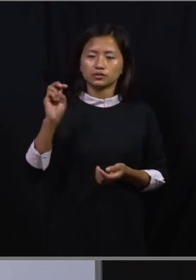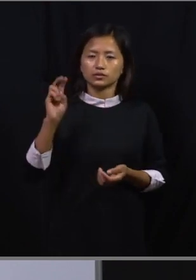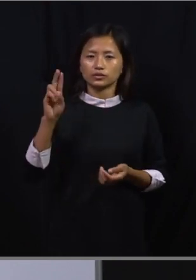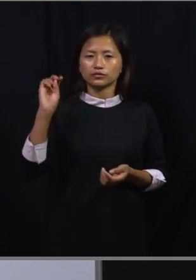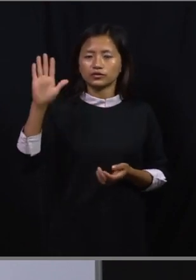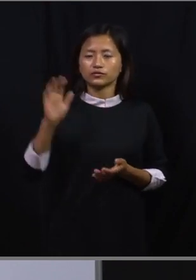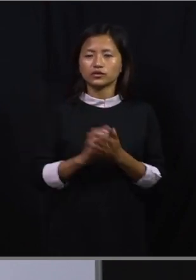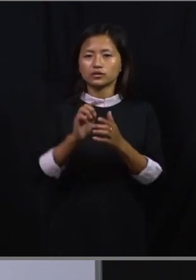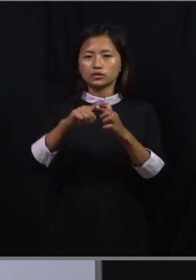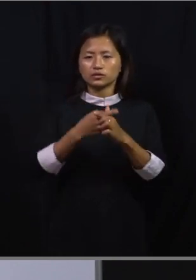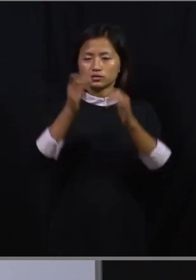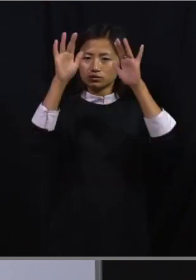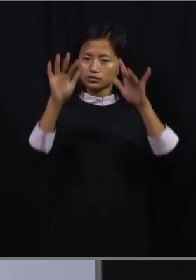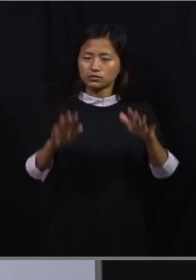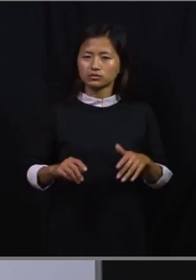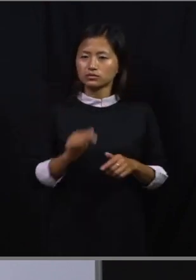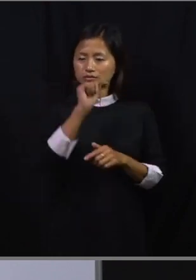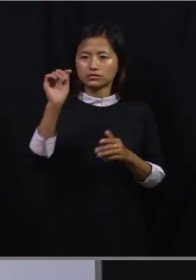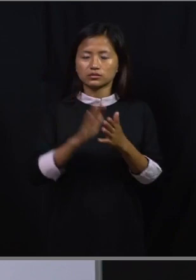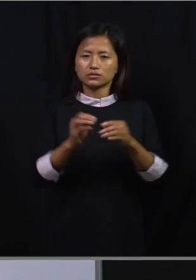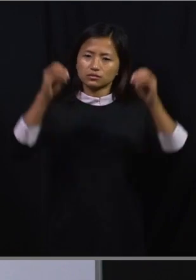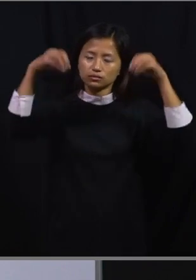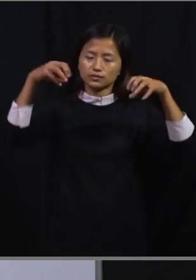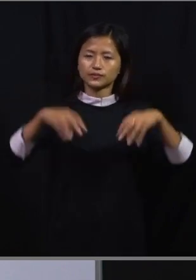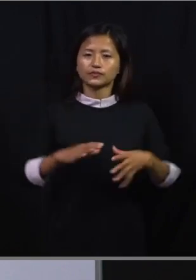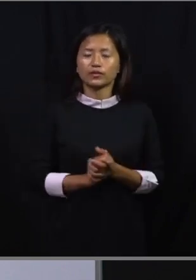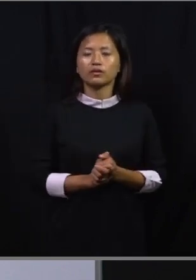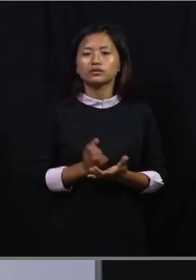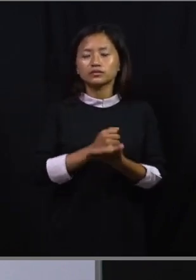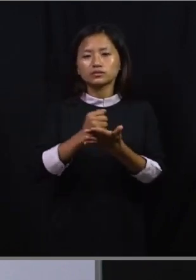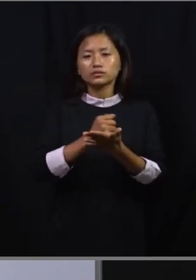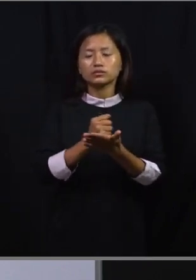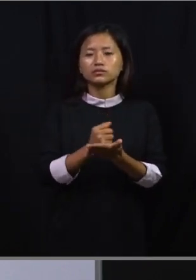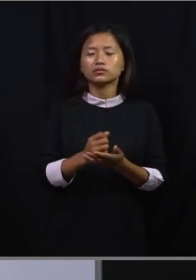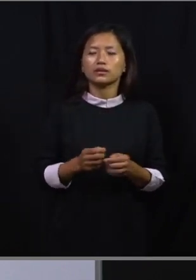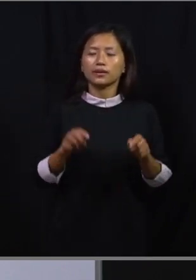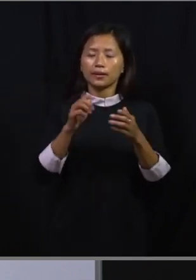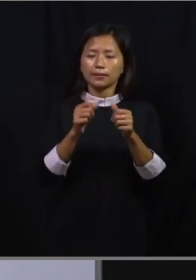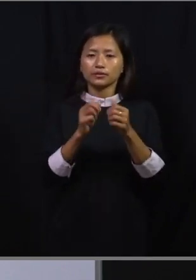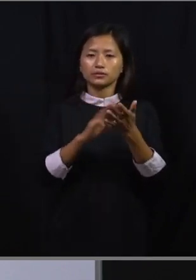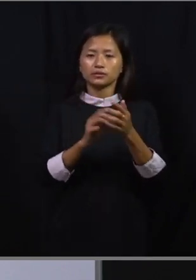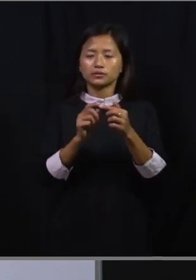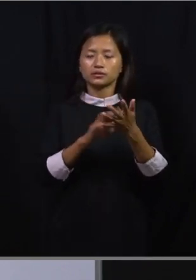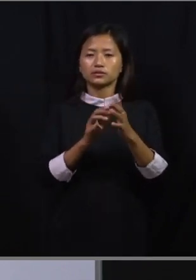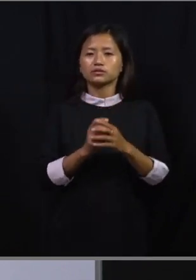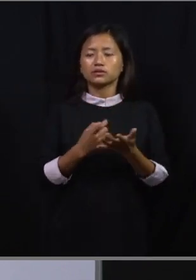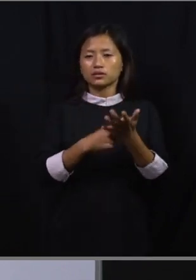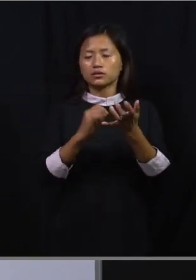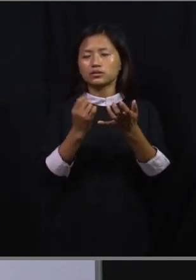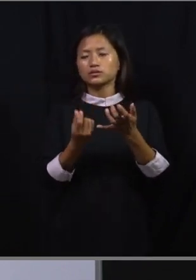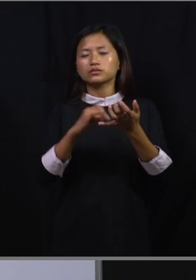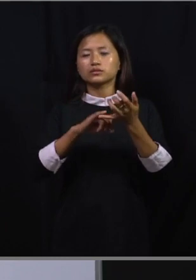25th of June till the 1st of July, they tried to amend the constitution of Russia, and it